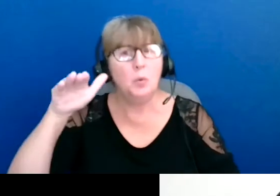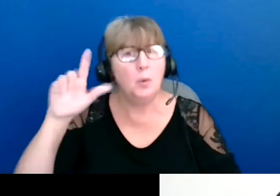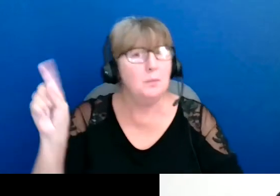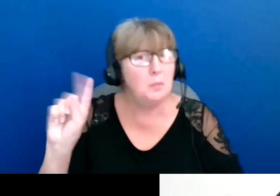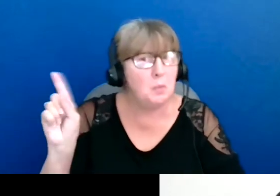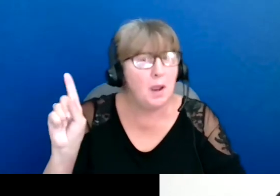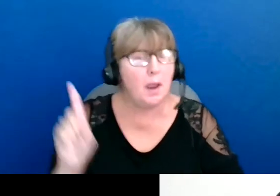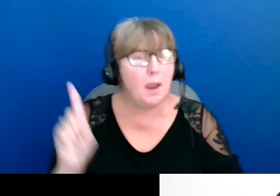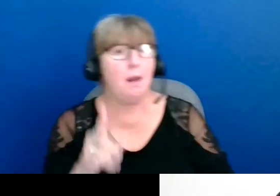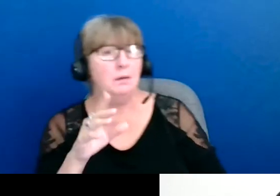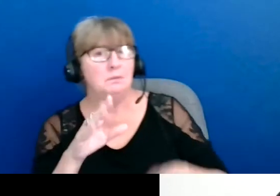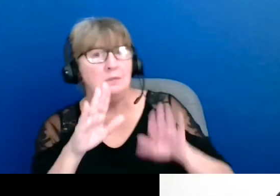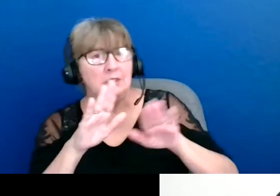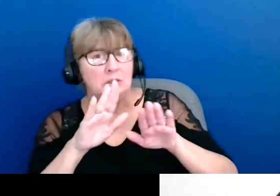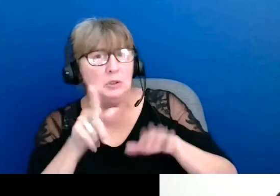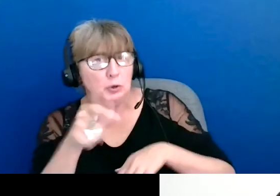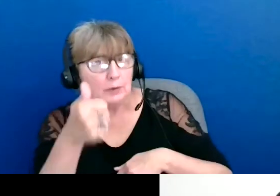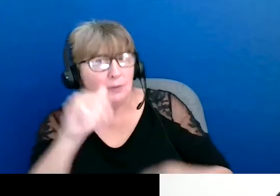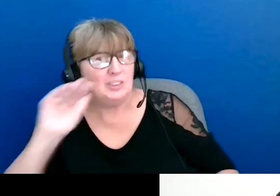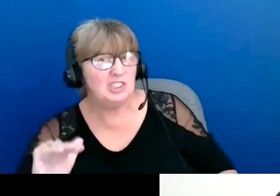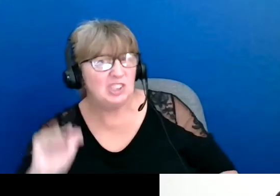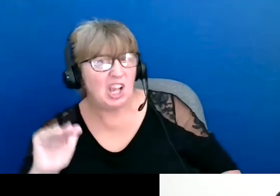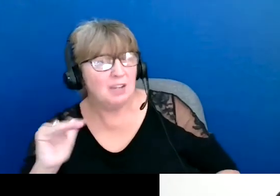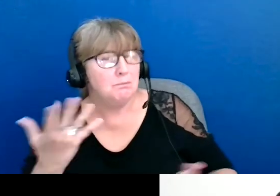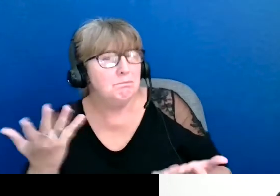childhood like? And how did you get interested in law?